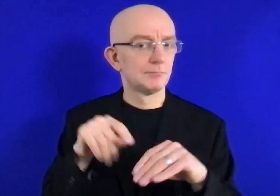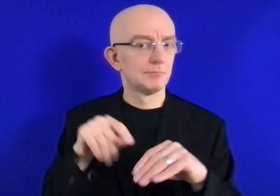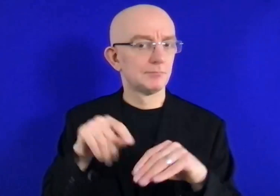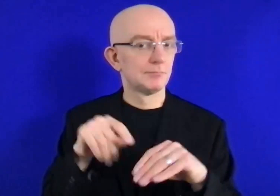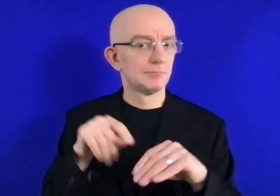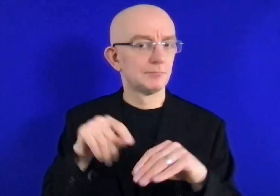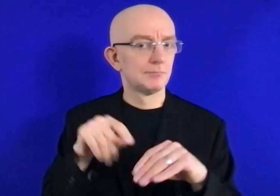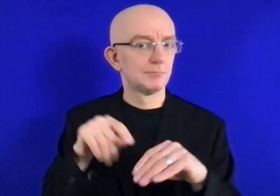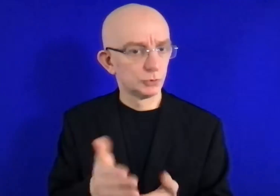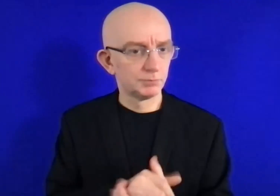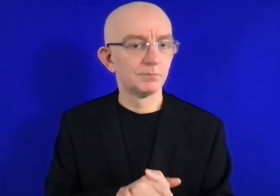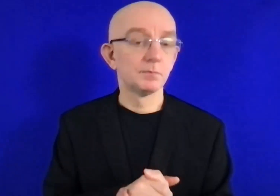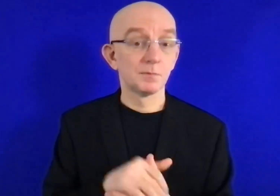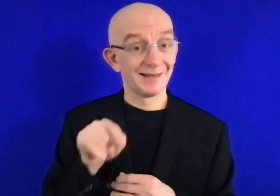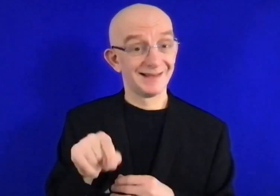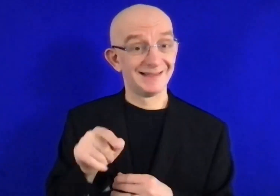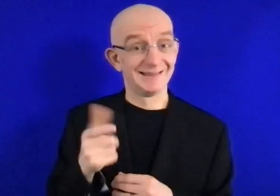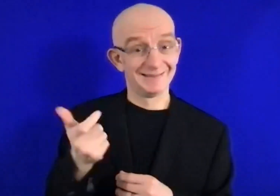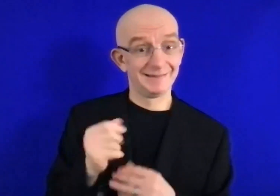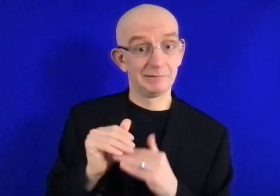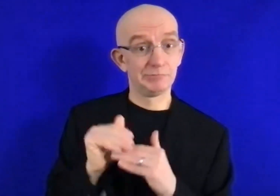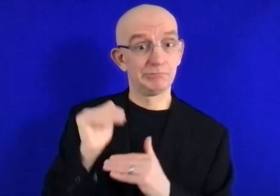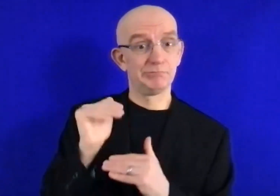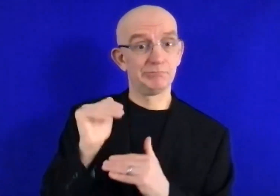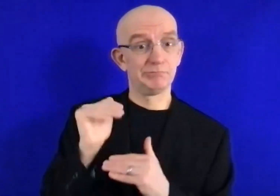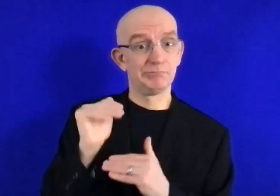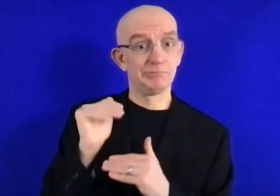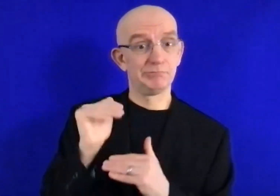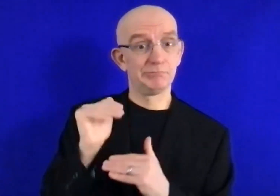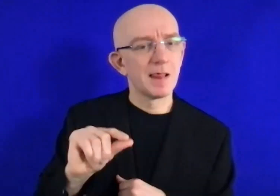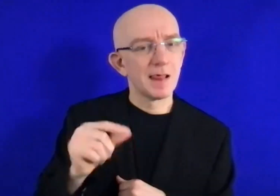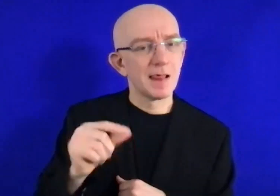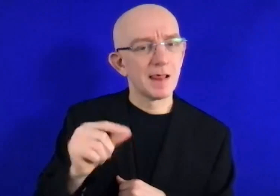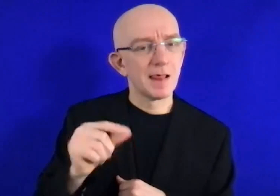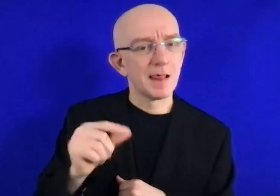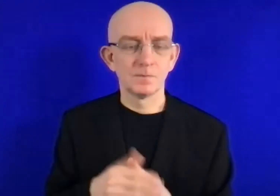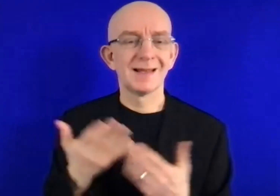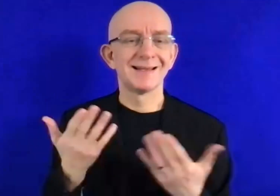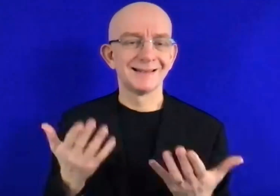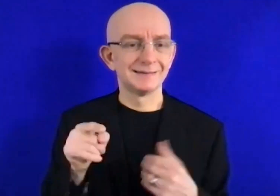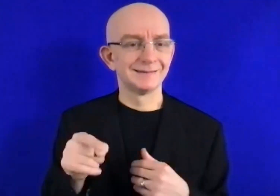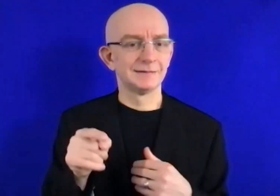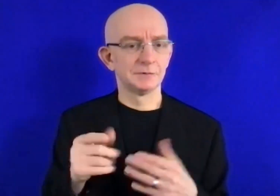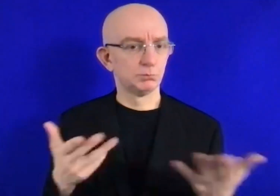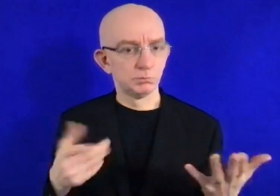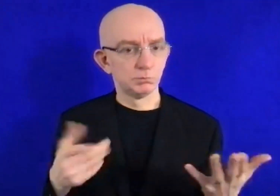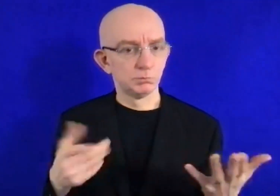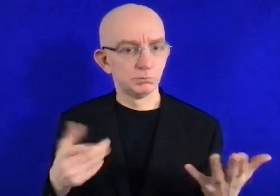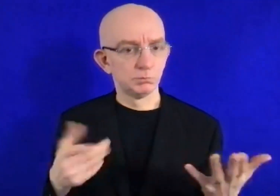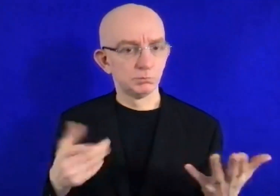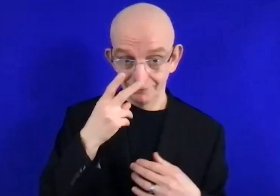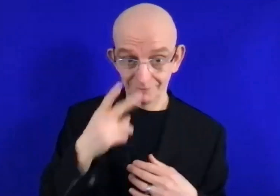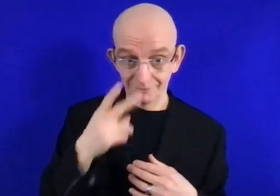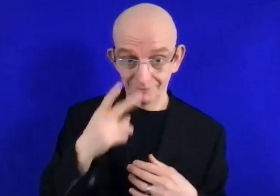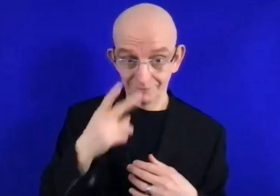interesting approaches and ideas in terms of how to incrementally improve systems. I think on the cash side of things, on the pension